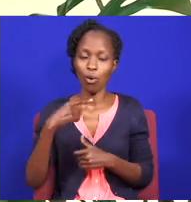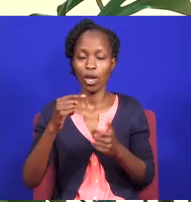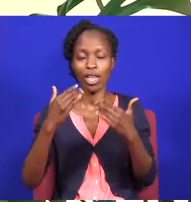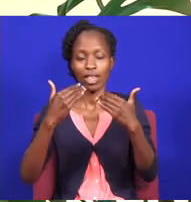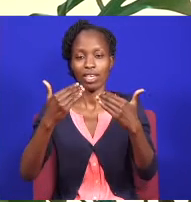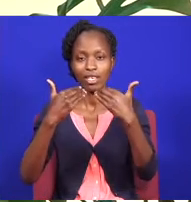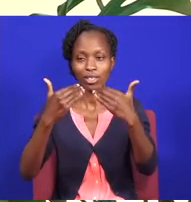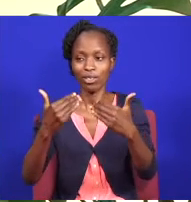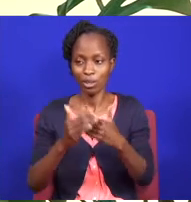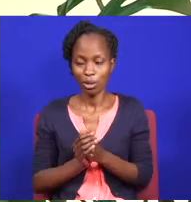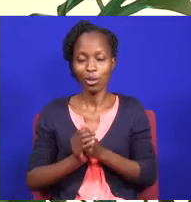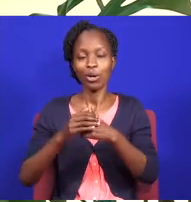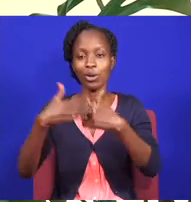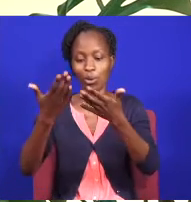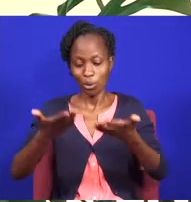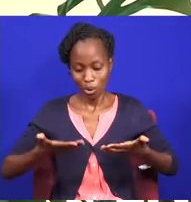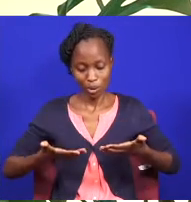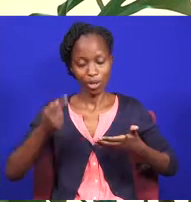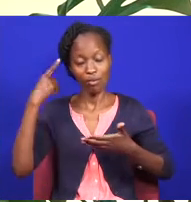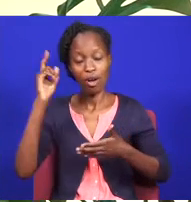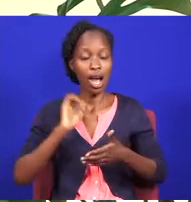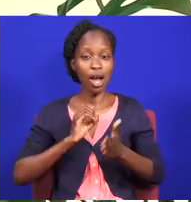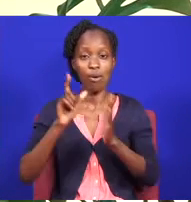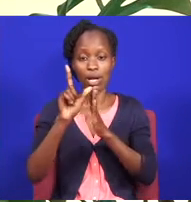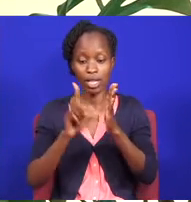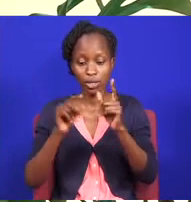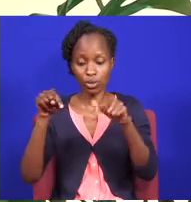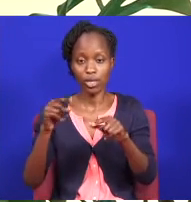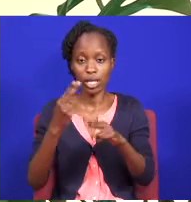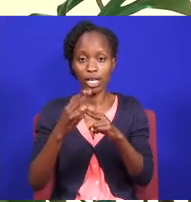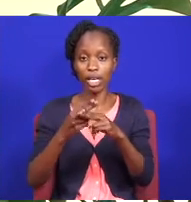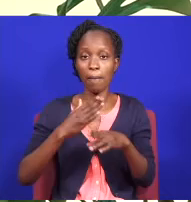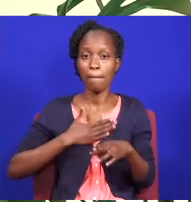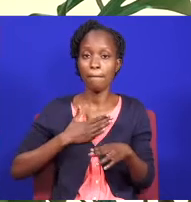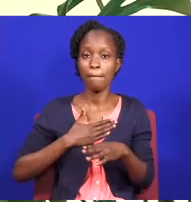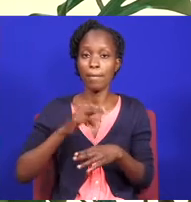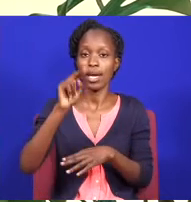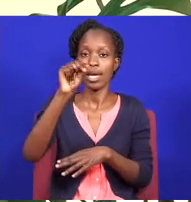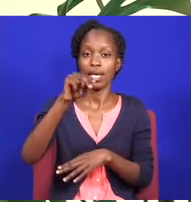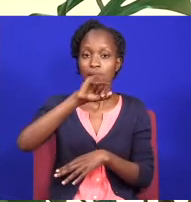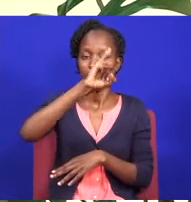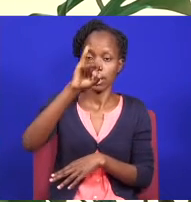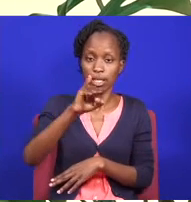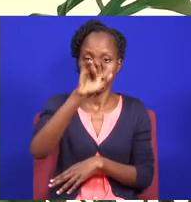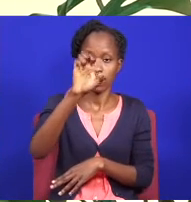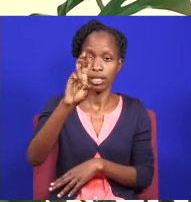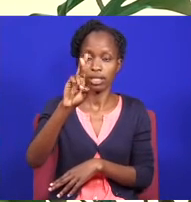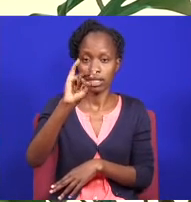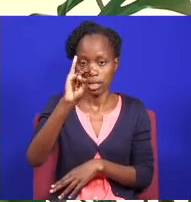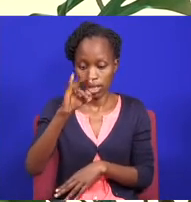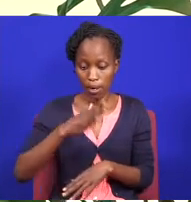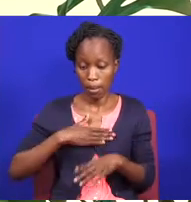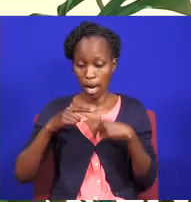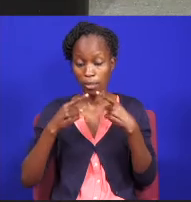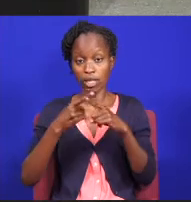you. You are most welcome for our lesson today. My name is Njeri Mwaura. I'm a pastor from Sitam Gong, and I am